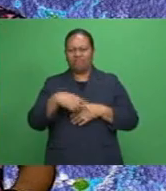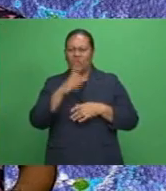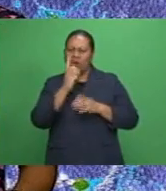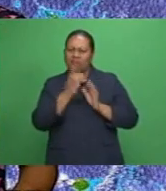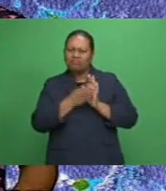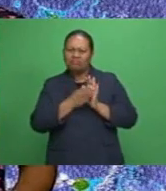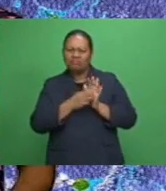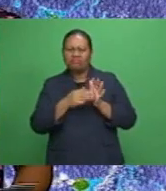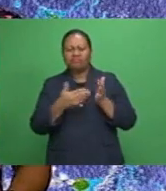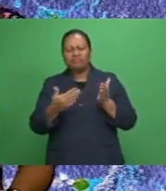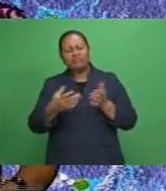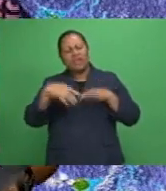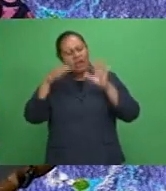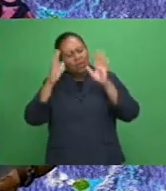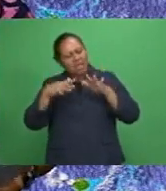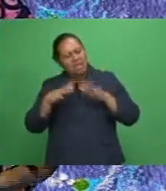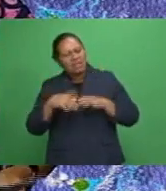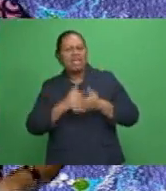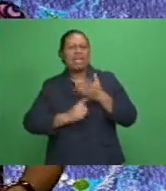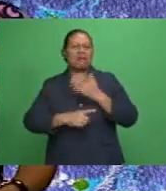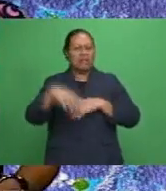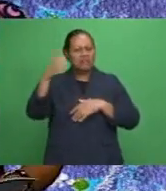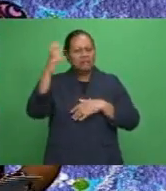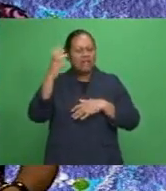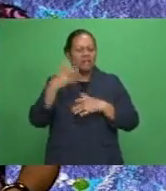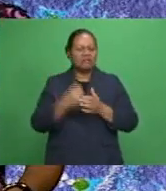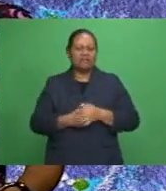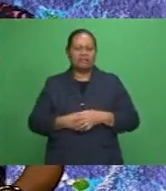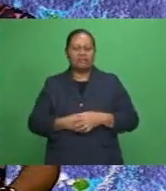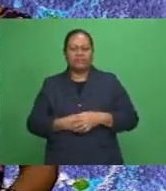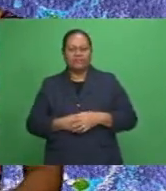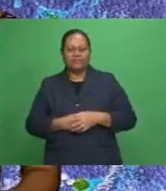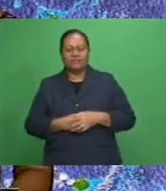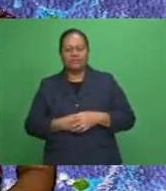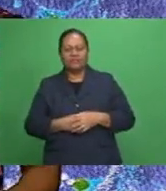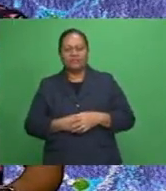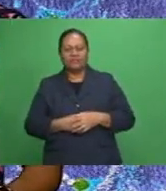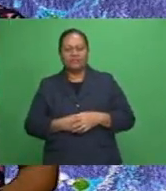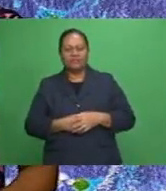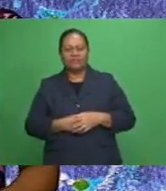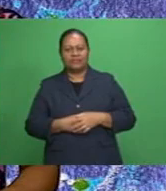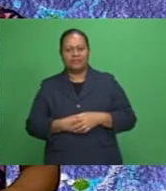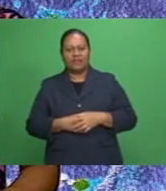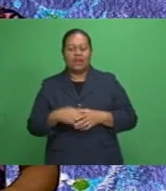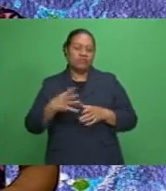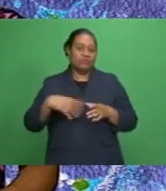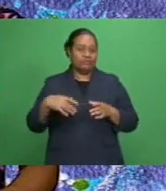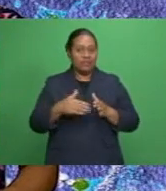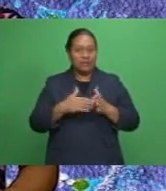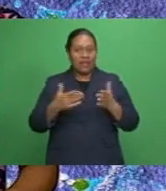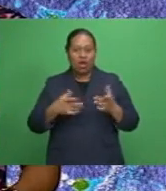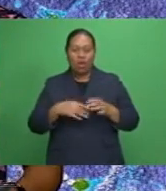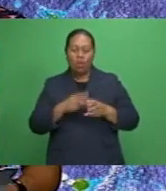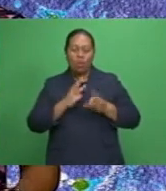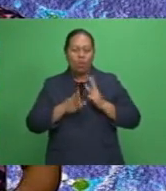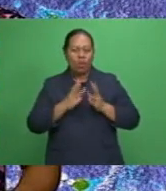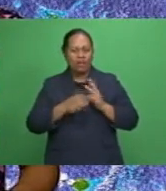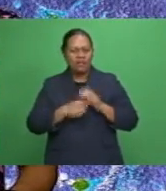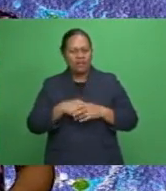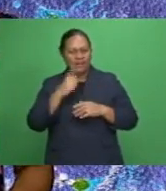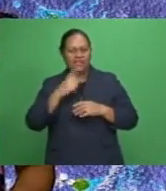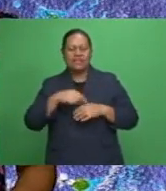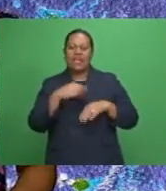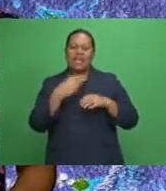and the next is rain, so it was being quick on your toes kind of day. For overall weather, I'd give it an 8 out of